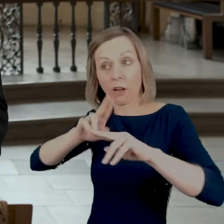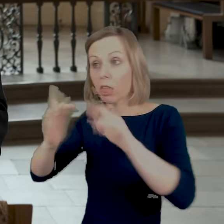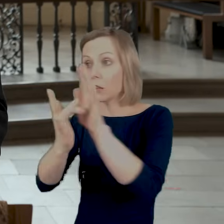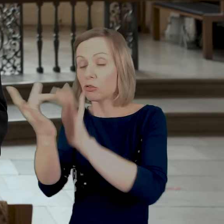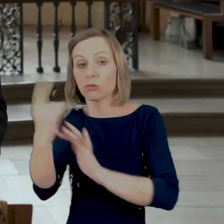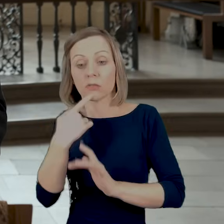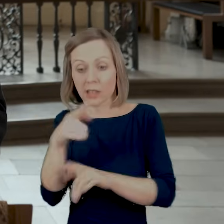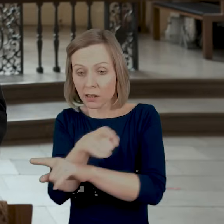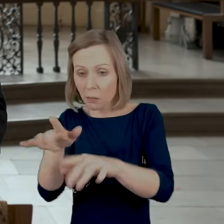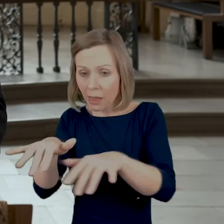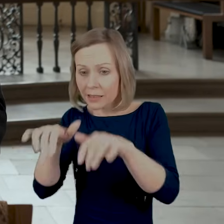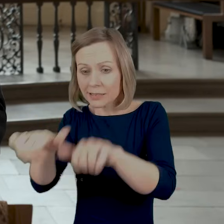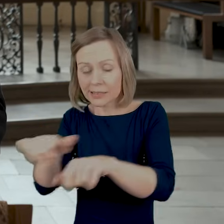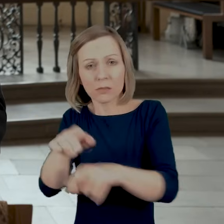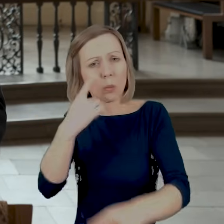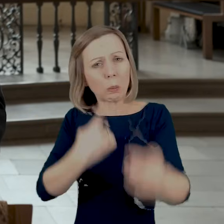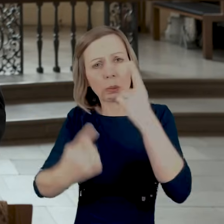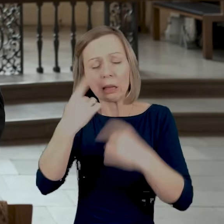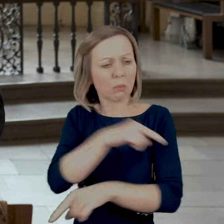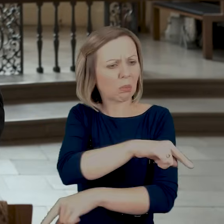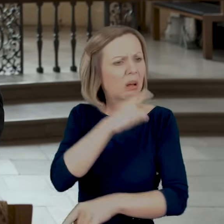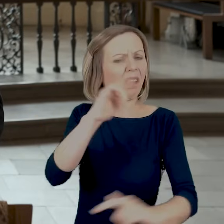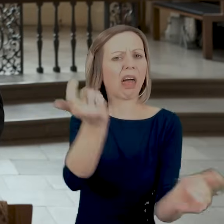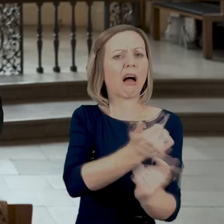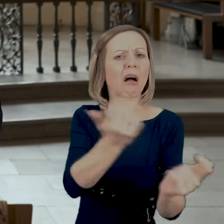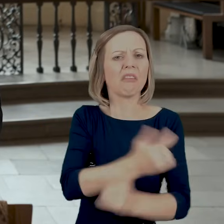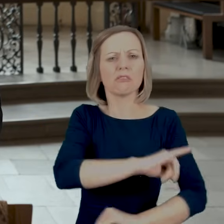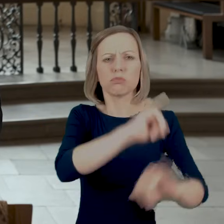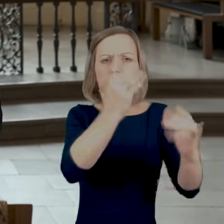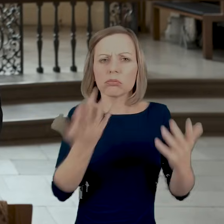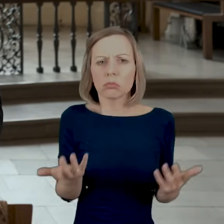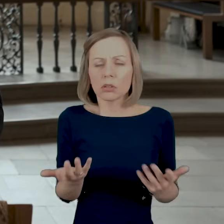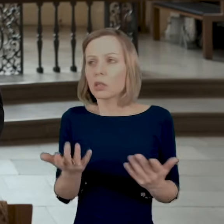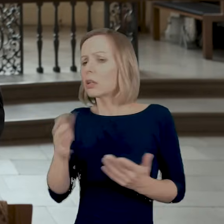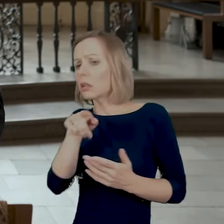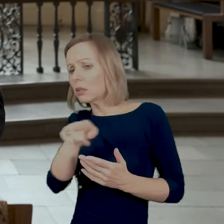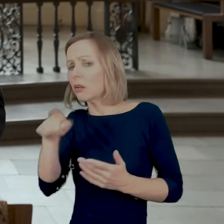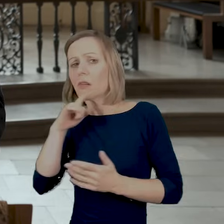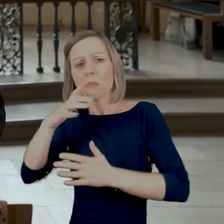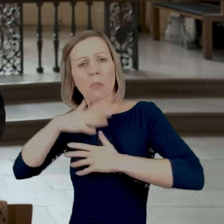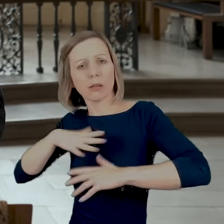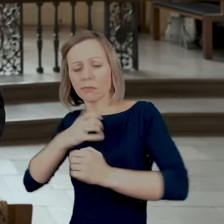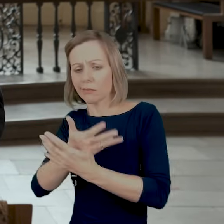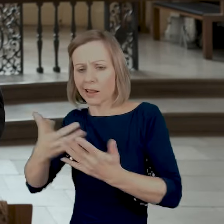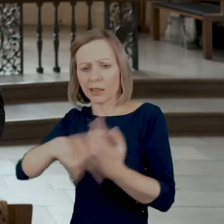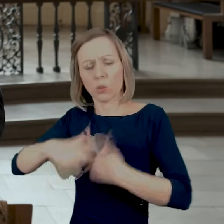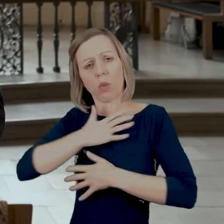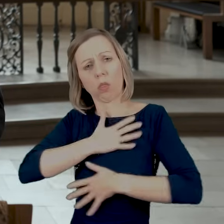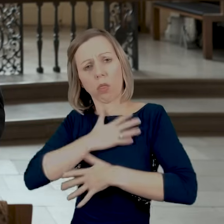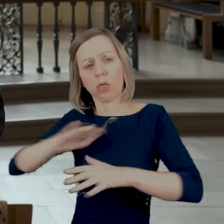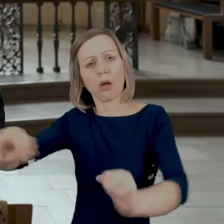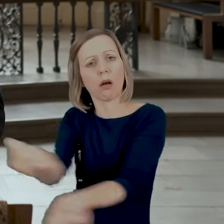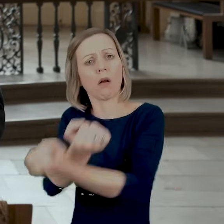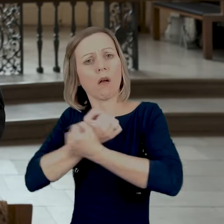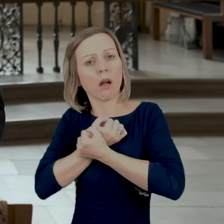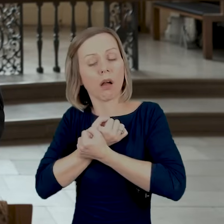Compassionate Father, your Son said, "Blessed are you who weep, but woe to you who laugh." Spread your arms of mercy around all